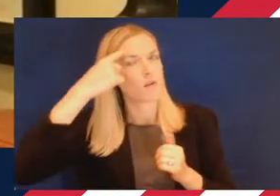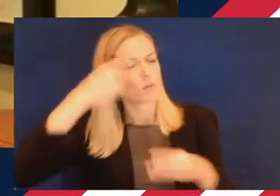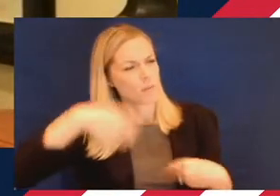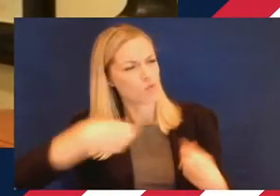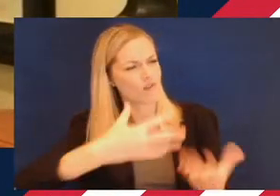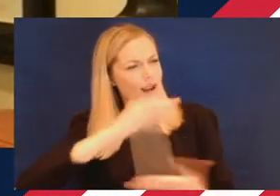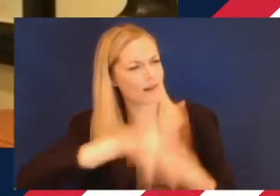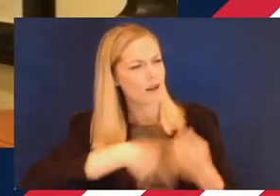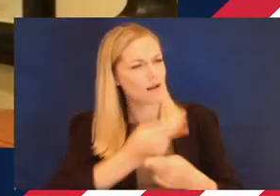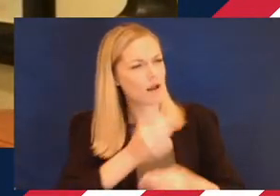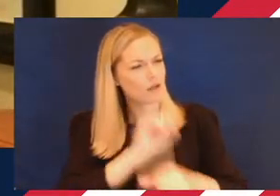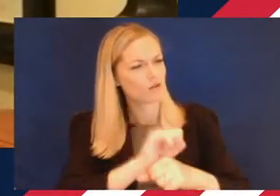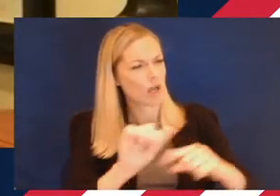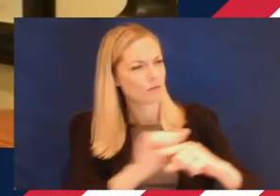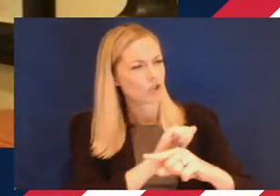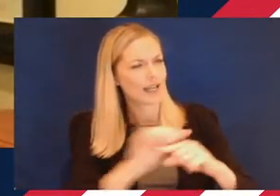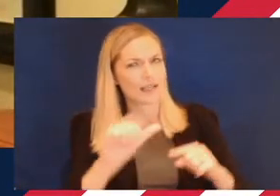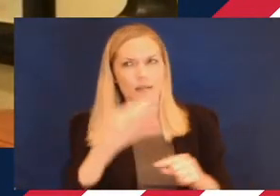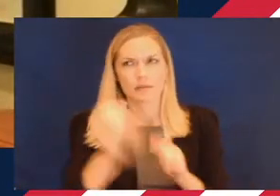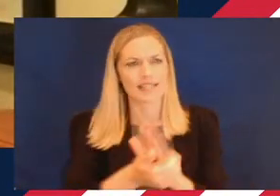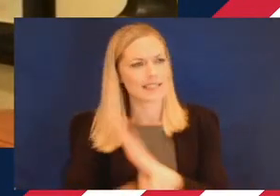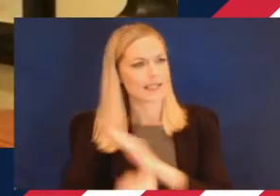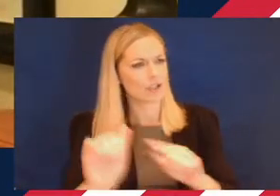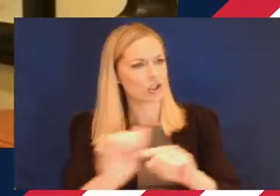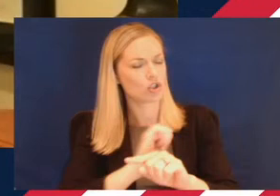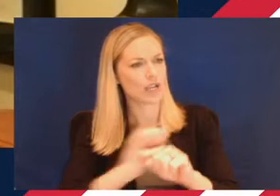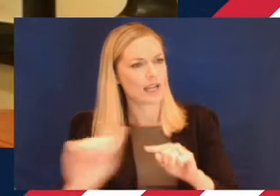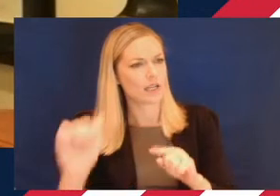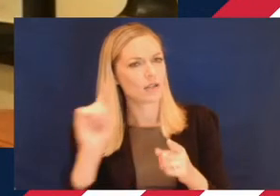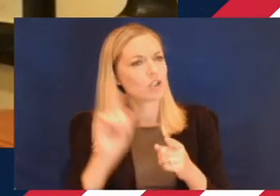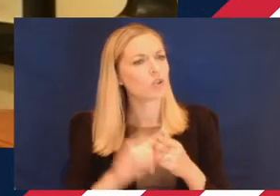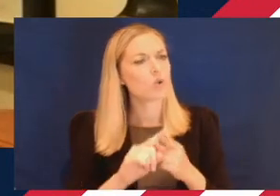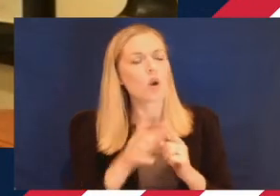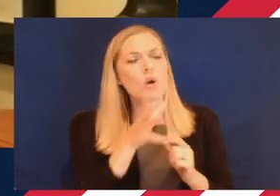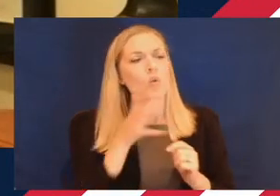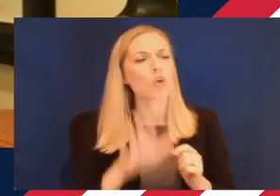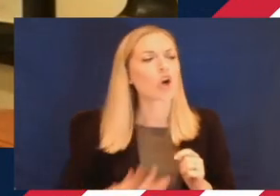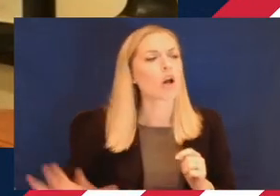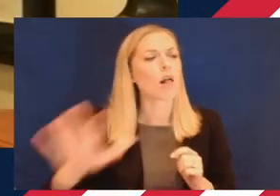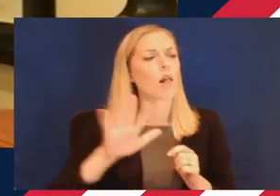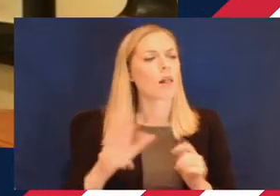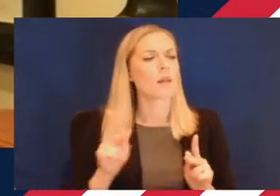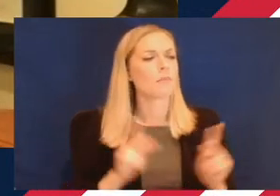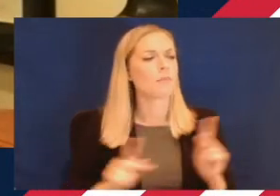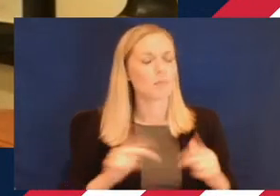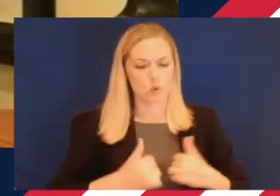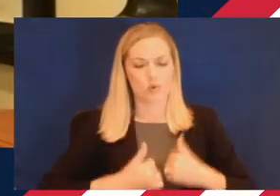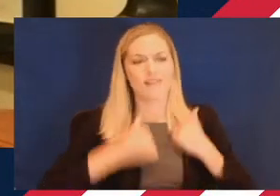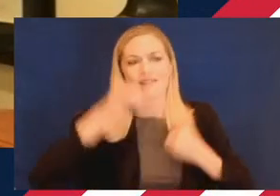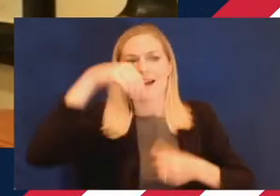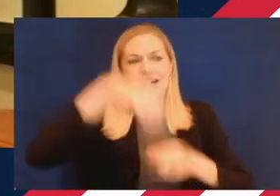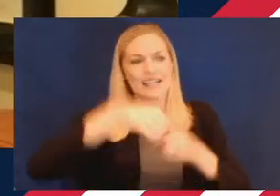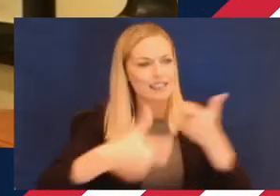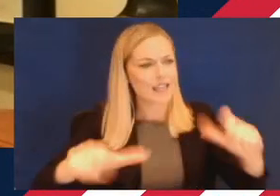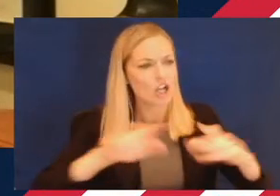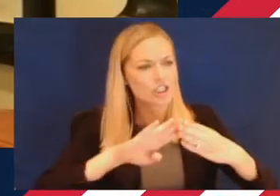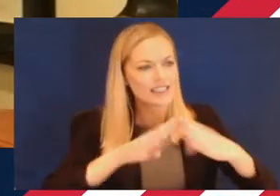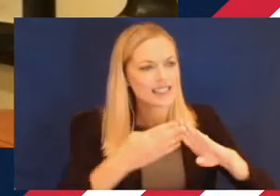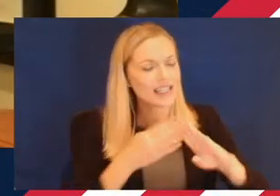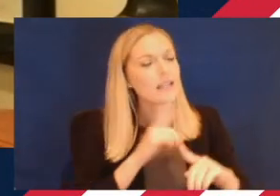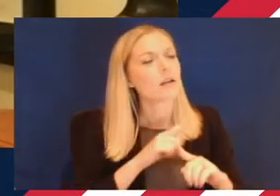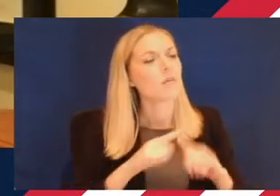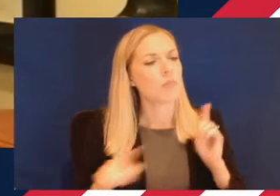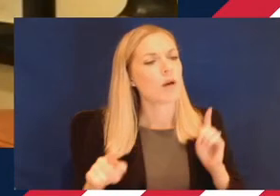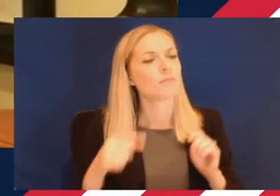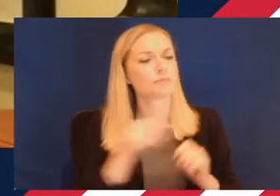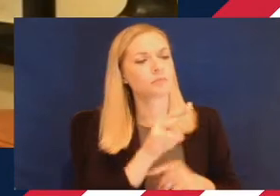training and skills training to rural residents, people who live perhaps not in a city, but business owners